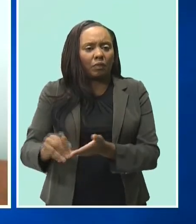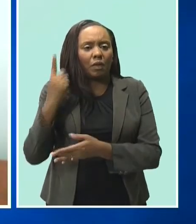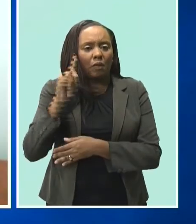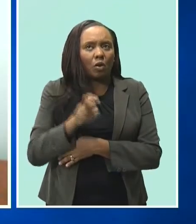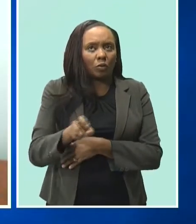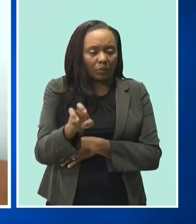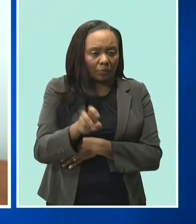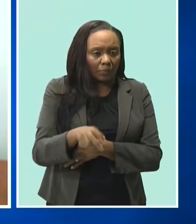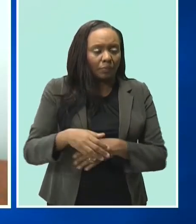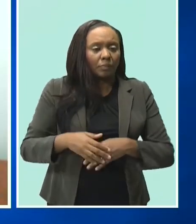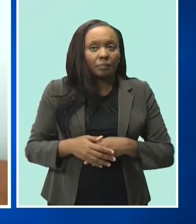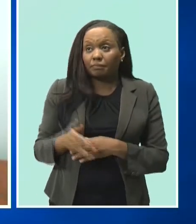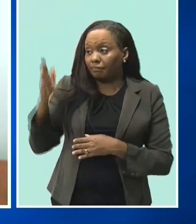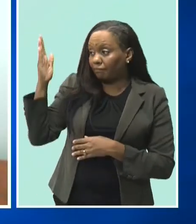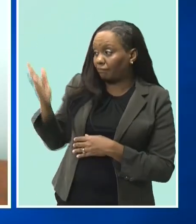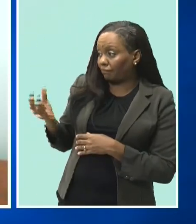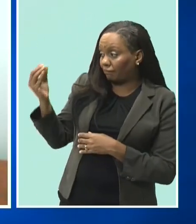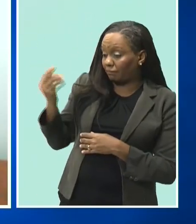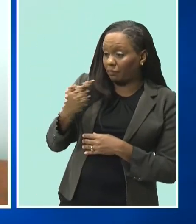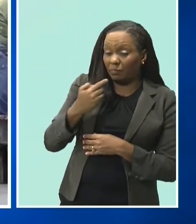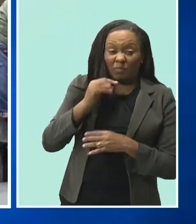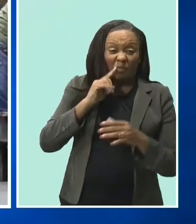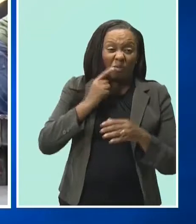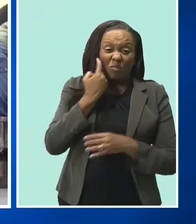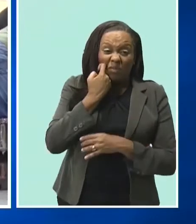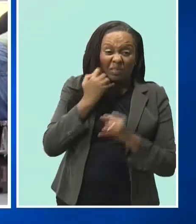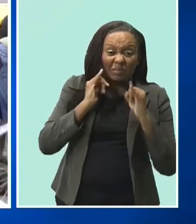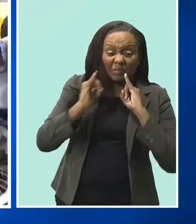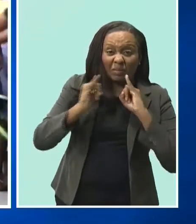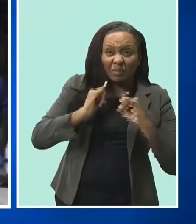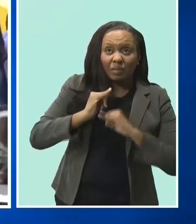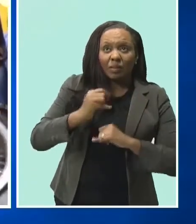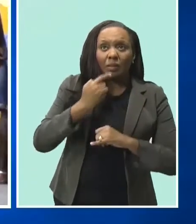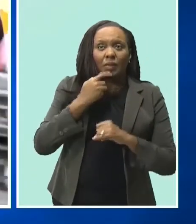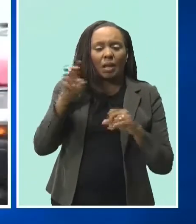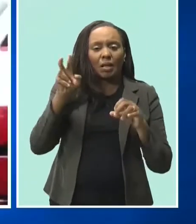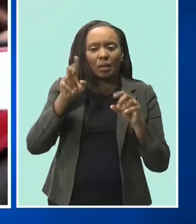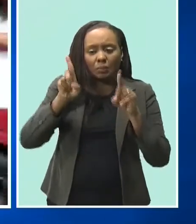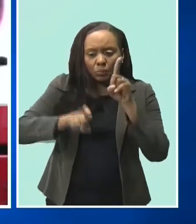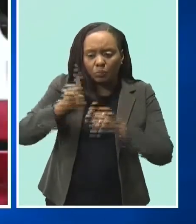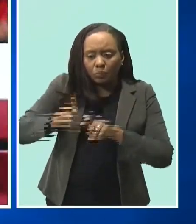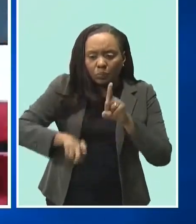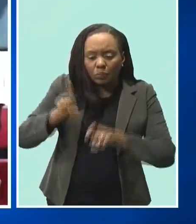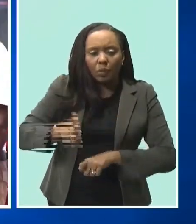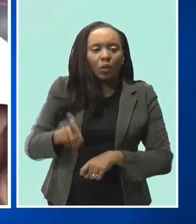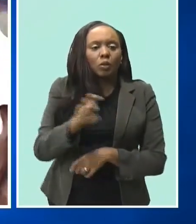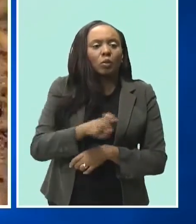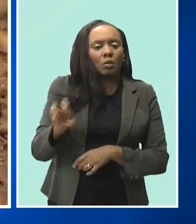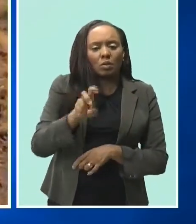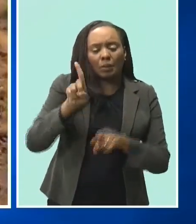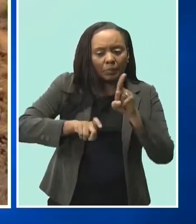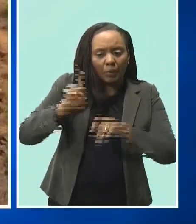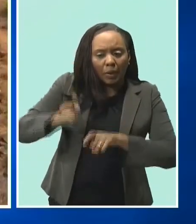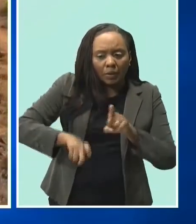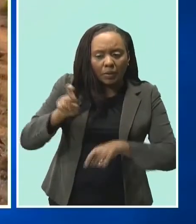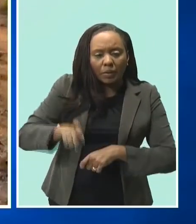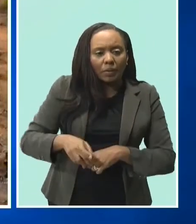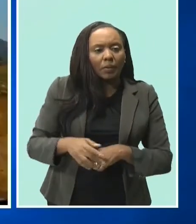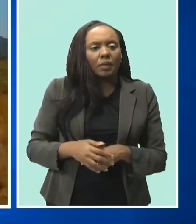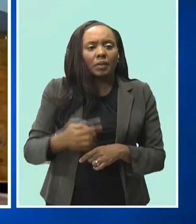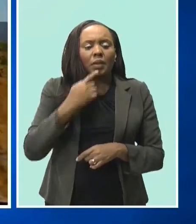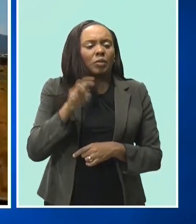Barbados. I mean, think about it. A lot of the oral history and things like that are lost in Barbados. So a lot